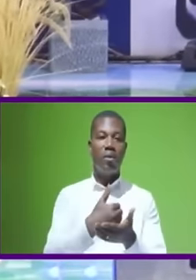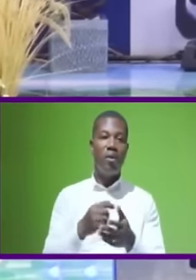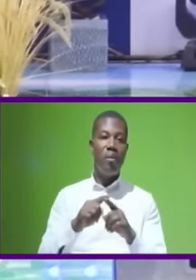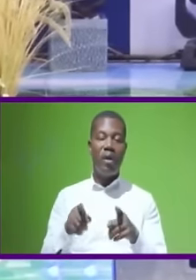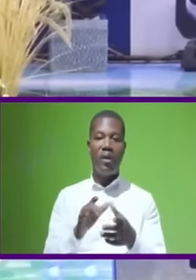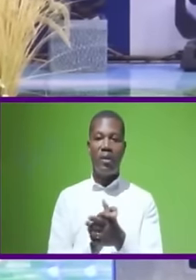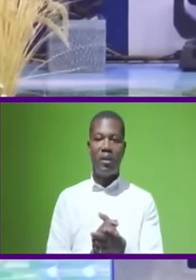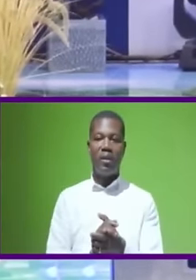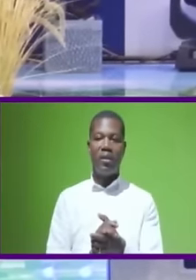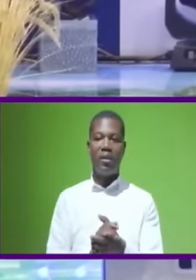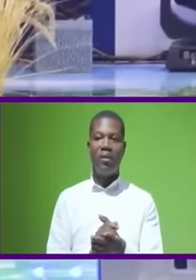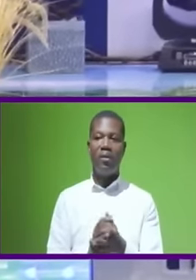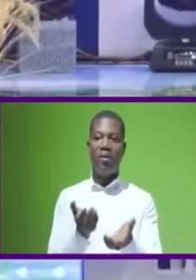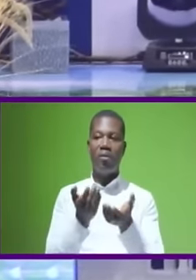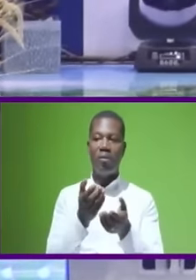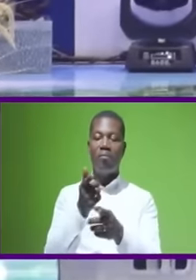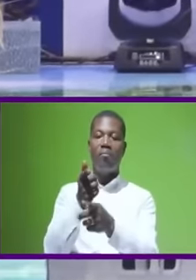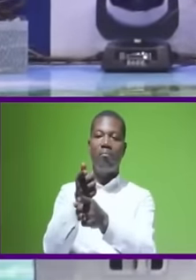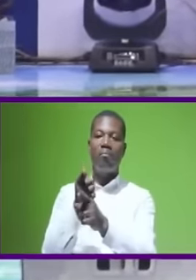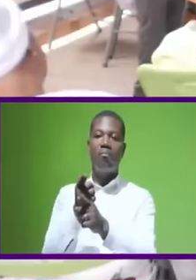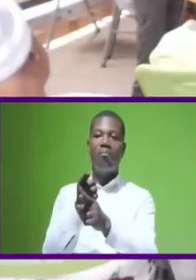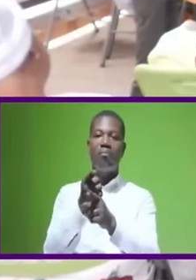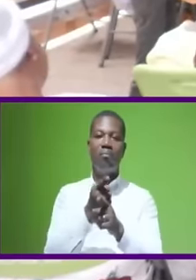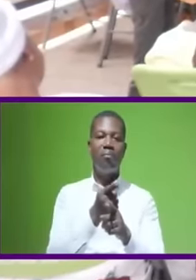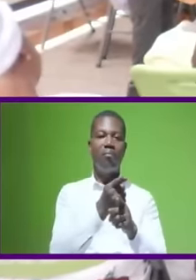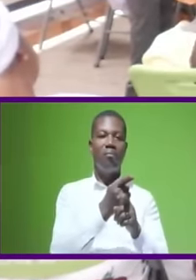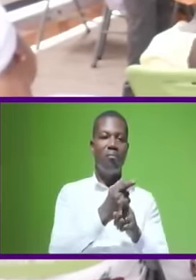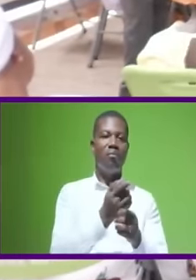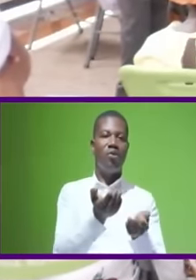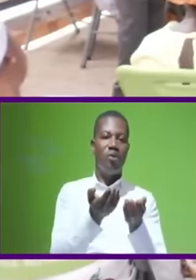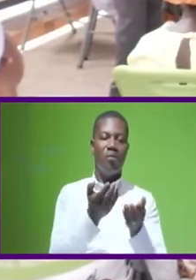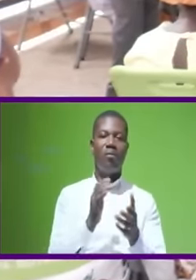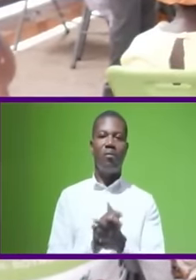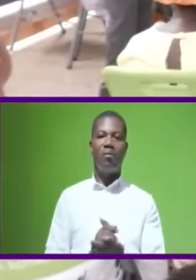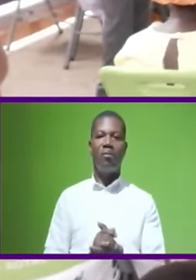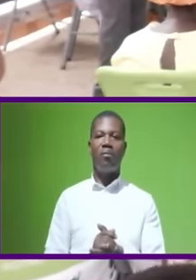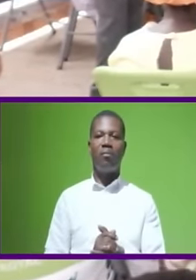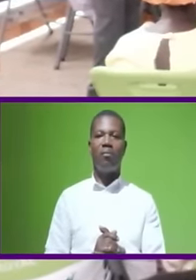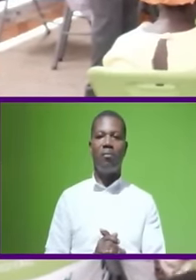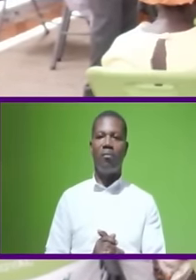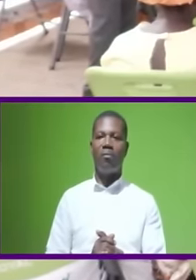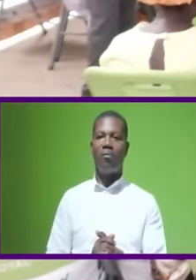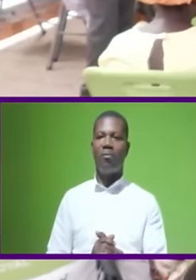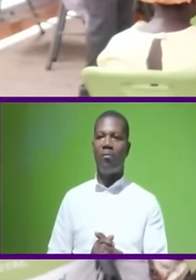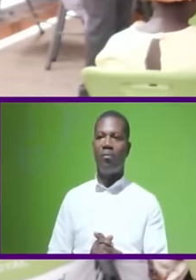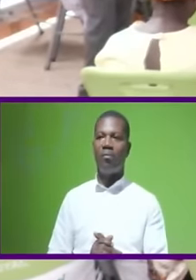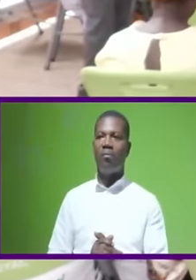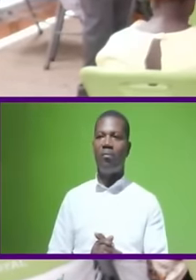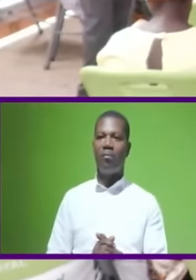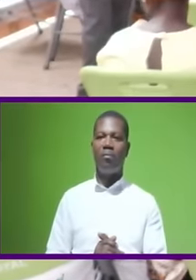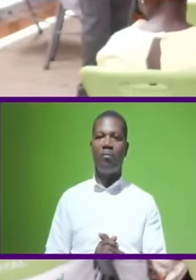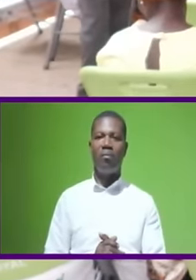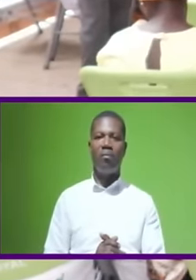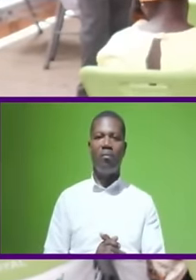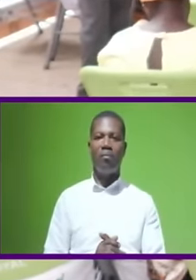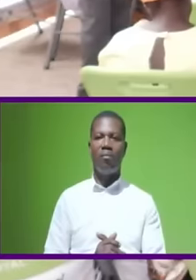aje. I quite remember during the era of COVID, many were the people that were calling and even